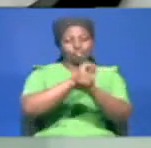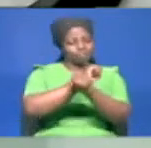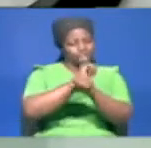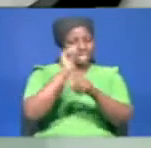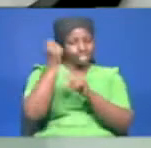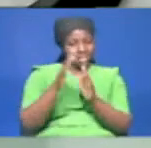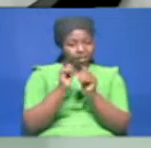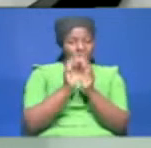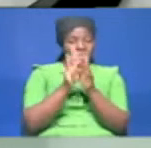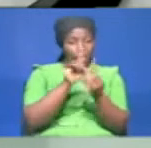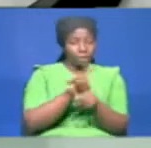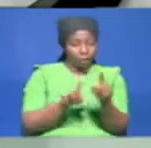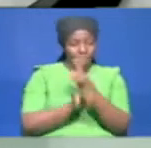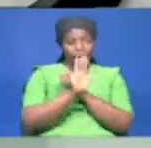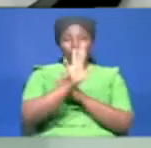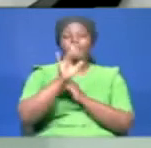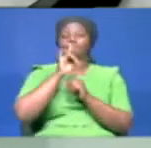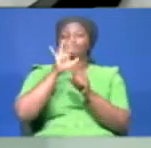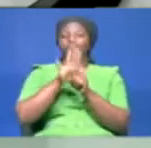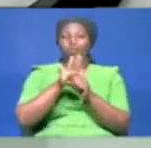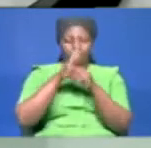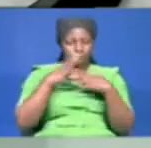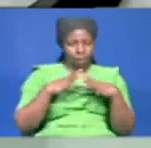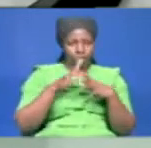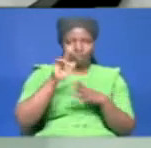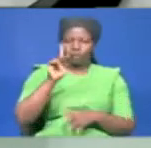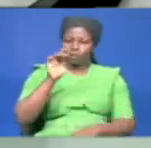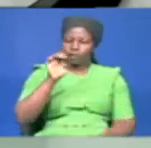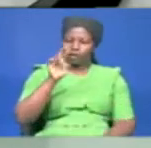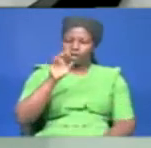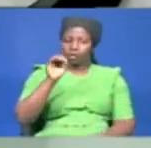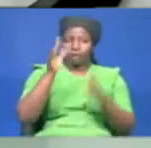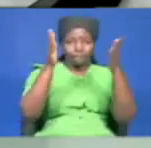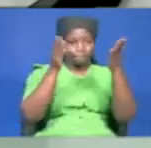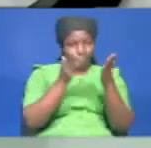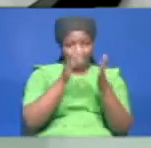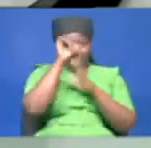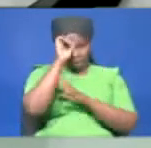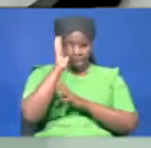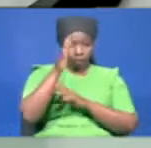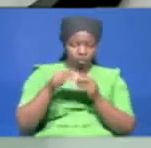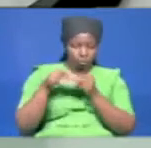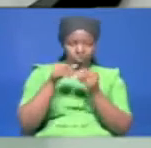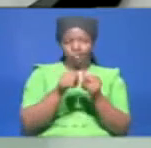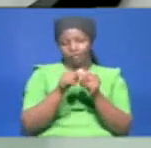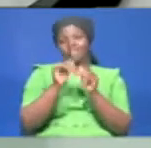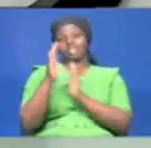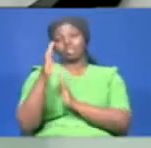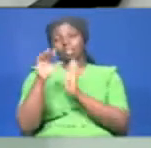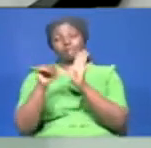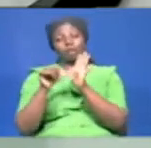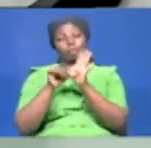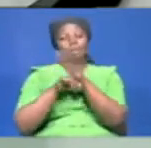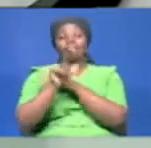The Deputy President assured residents of Kerio Valley that the government will address security challenges in the region through dialogue